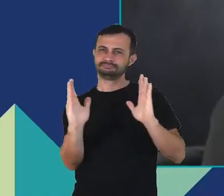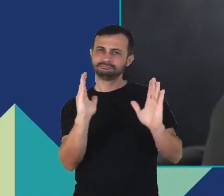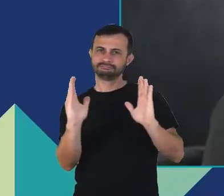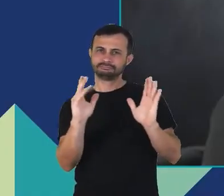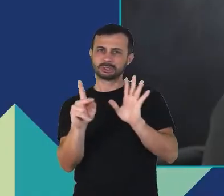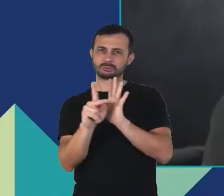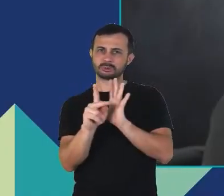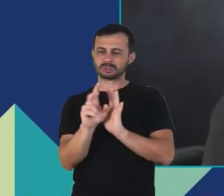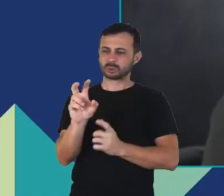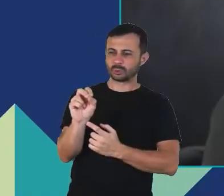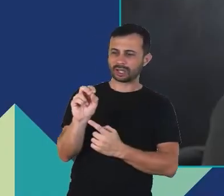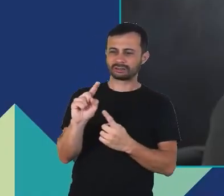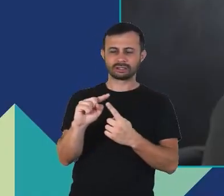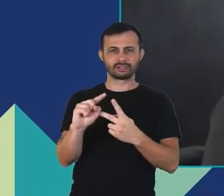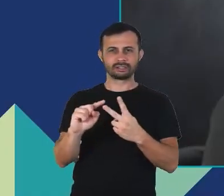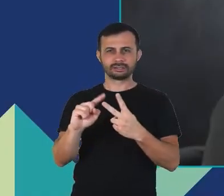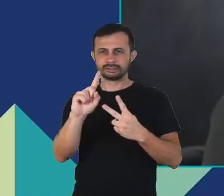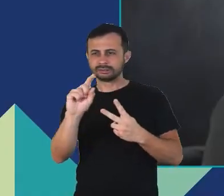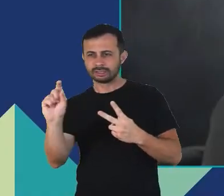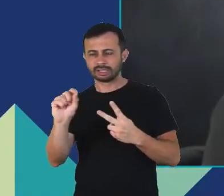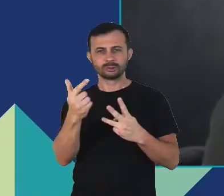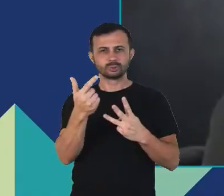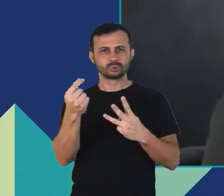periods. So maybe you need a bigger